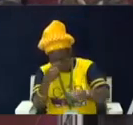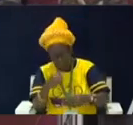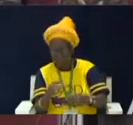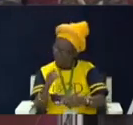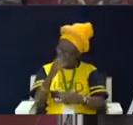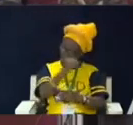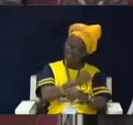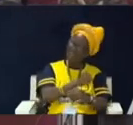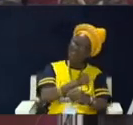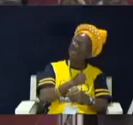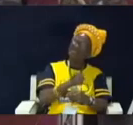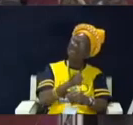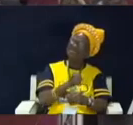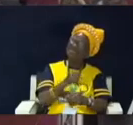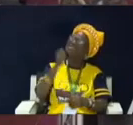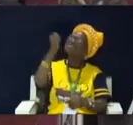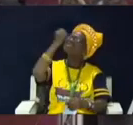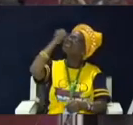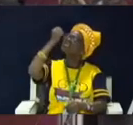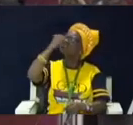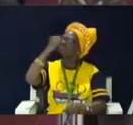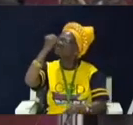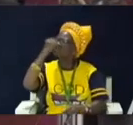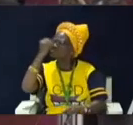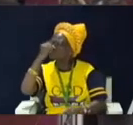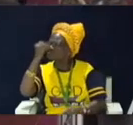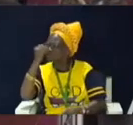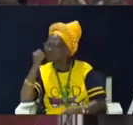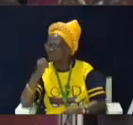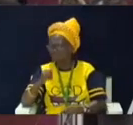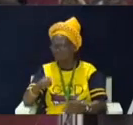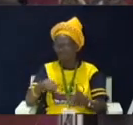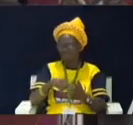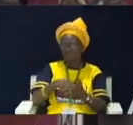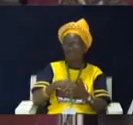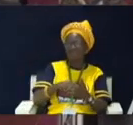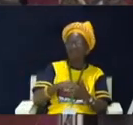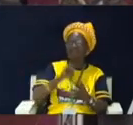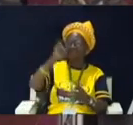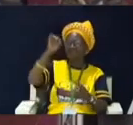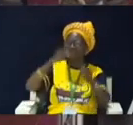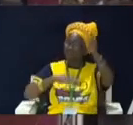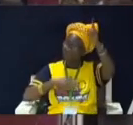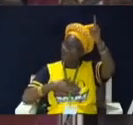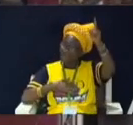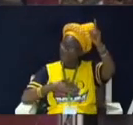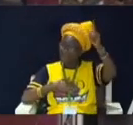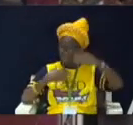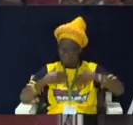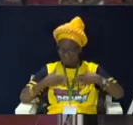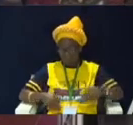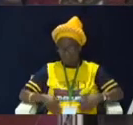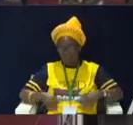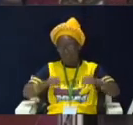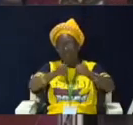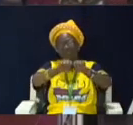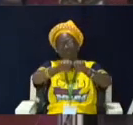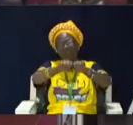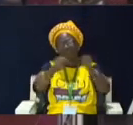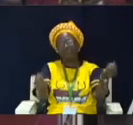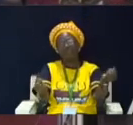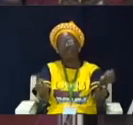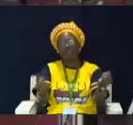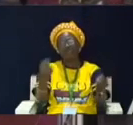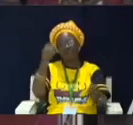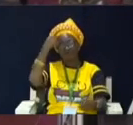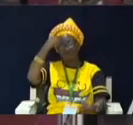take, eat. This is my body broken for